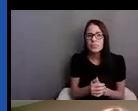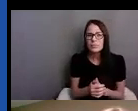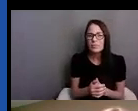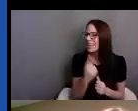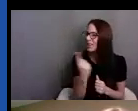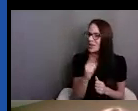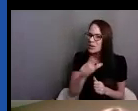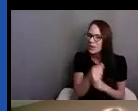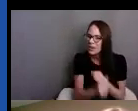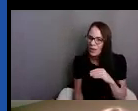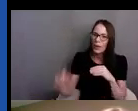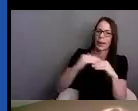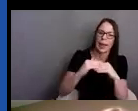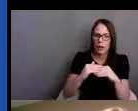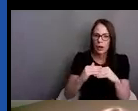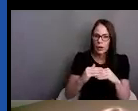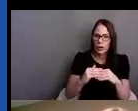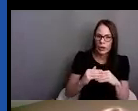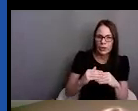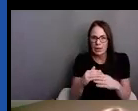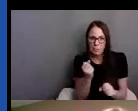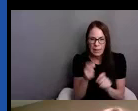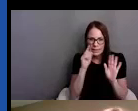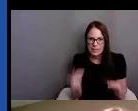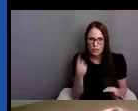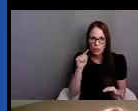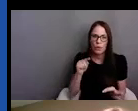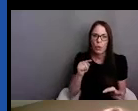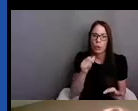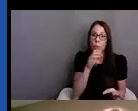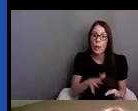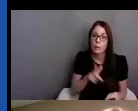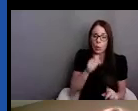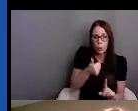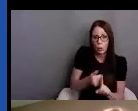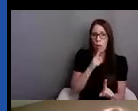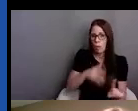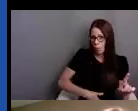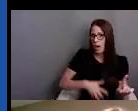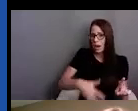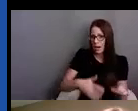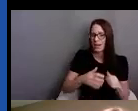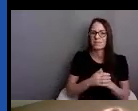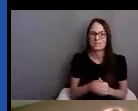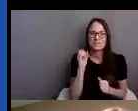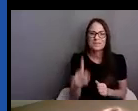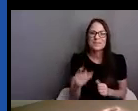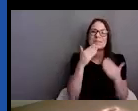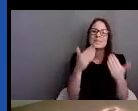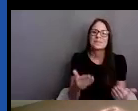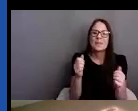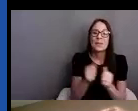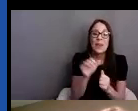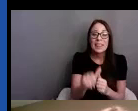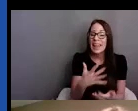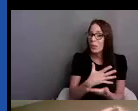that decision-making in a pregnant woman. Thank you. Great, thank you. And with that, we're out of time for today. If you have